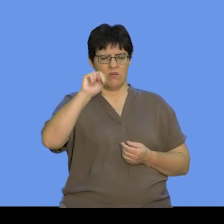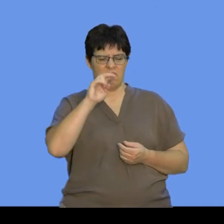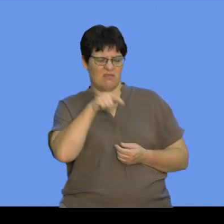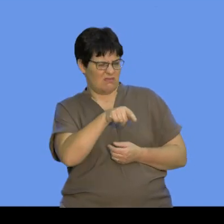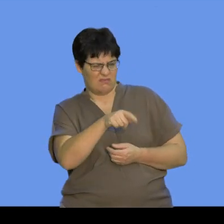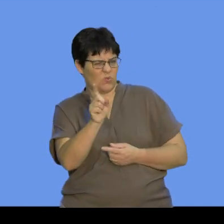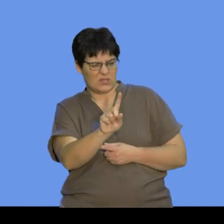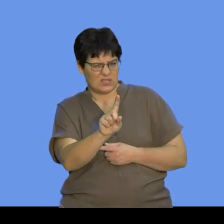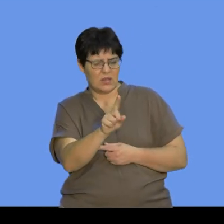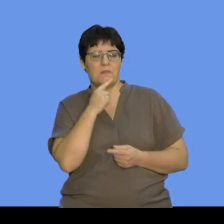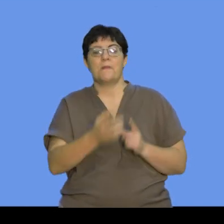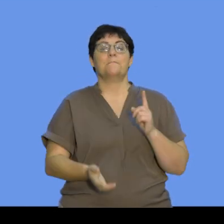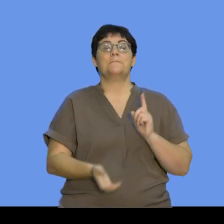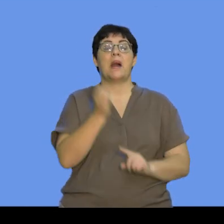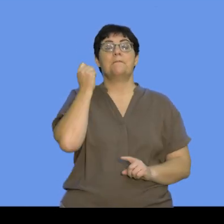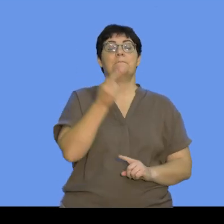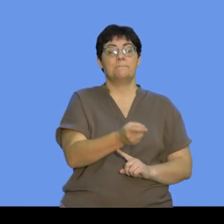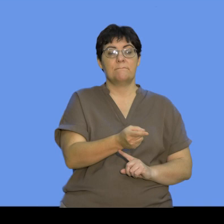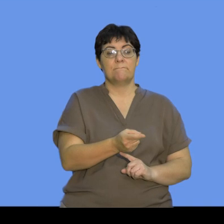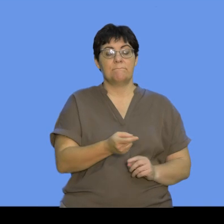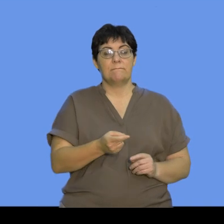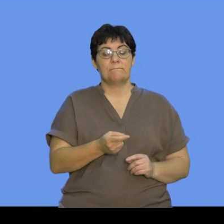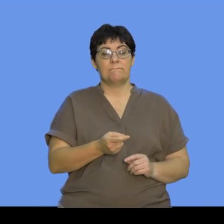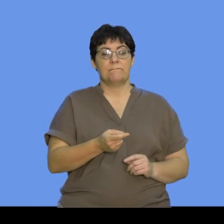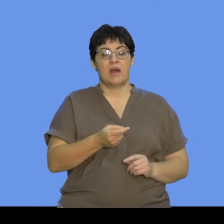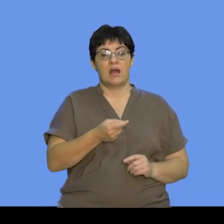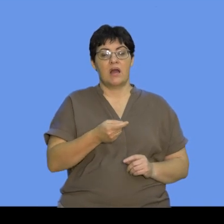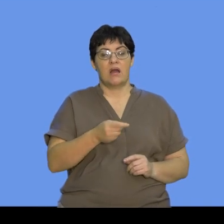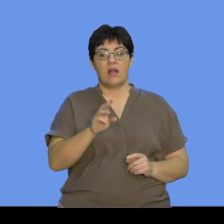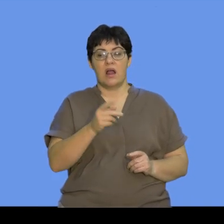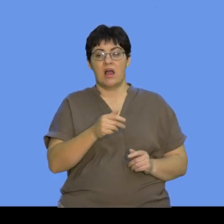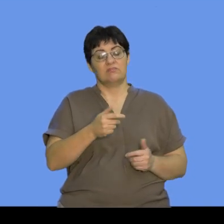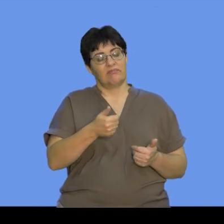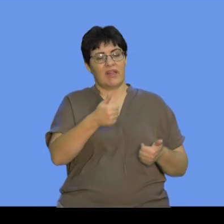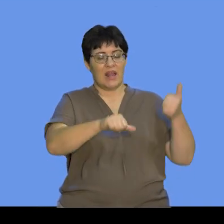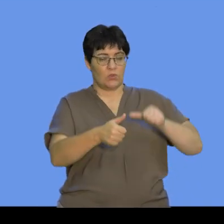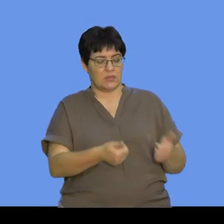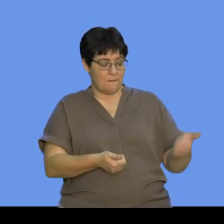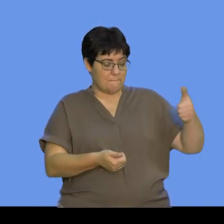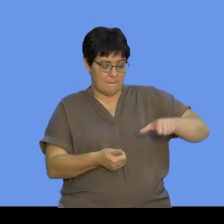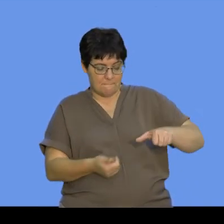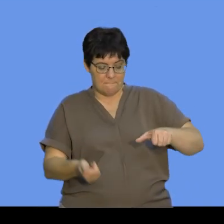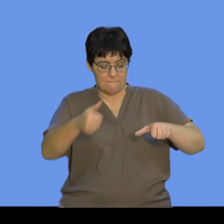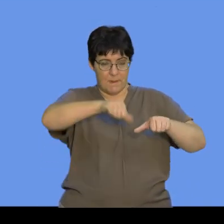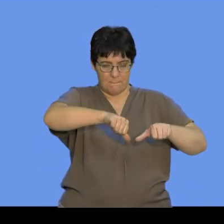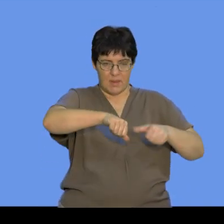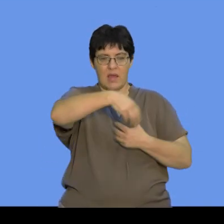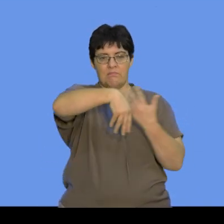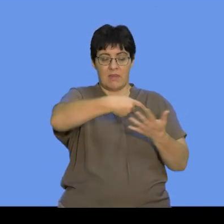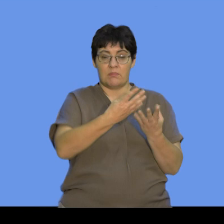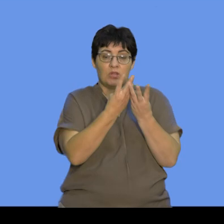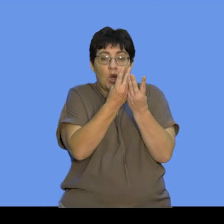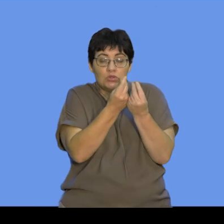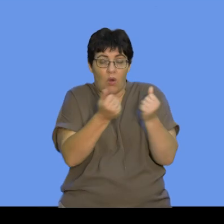obtained when one liquid is shaken up with another one and they do not dissolve completely, okay?